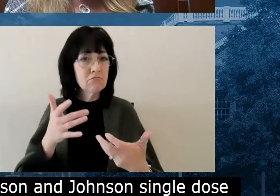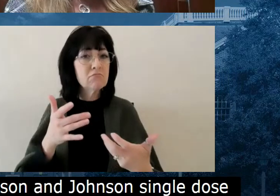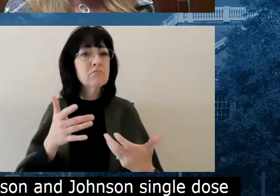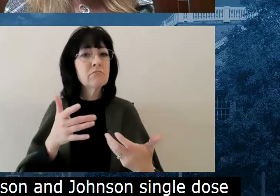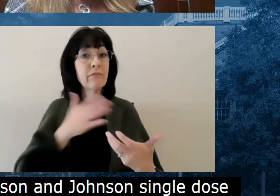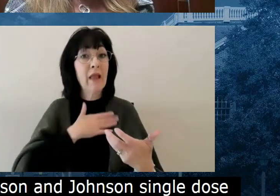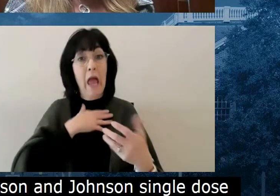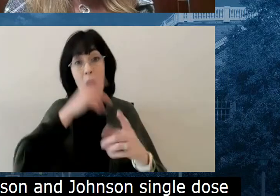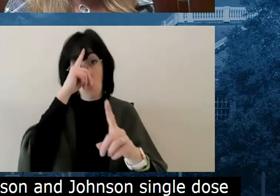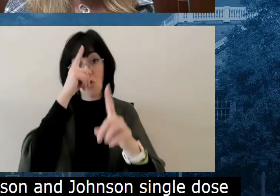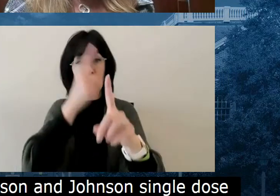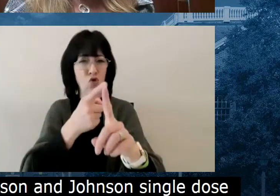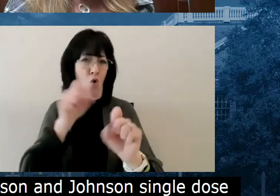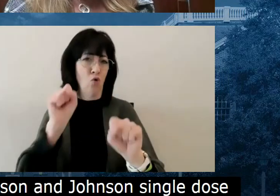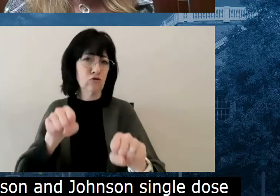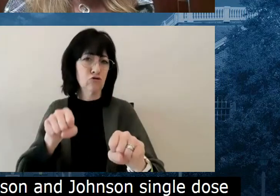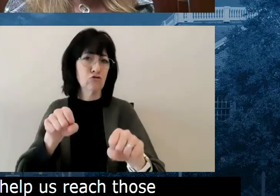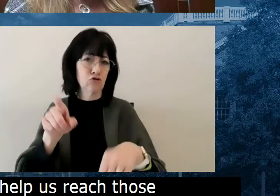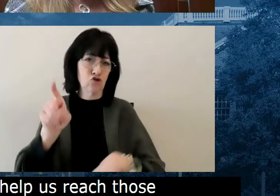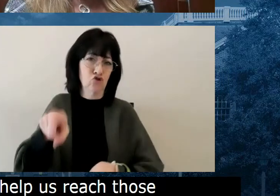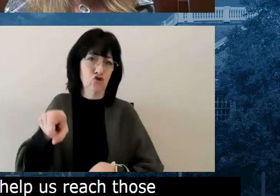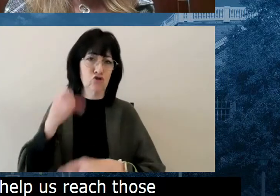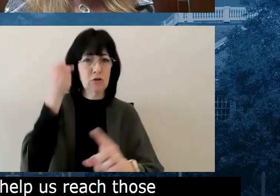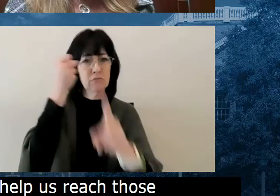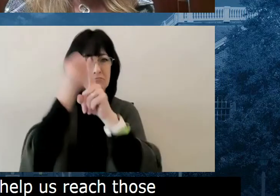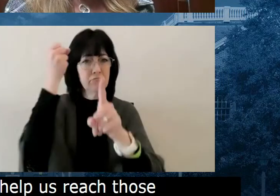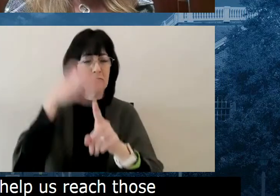particular to reach our equity